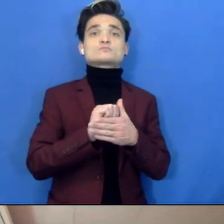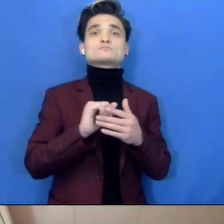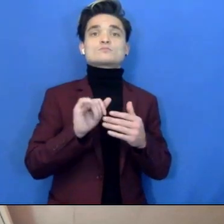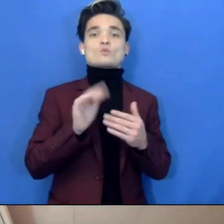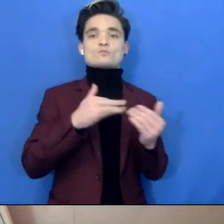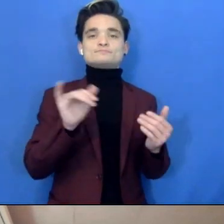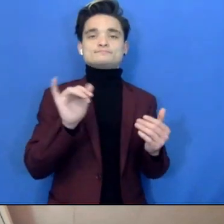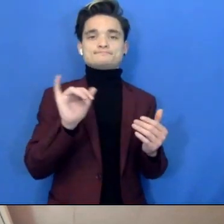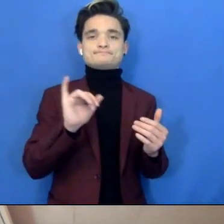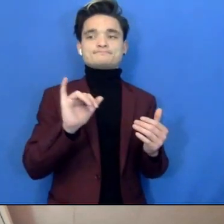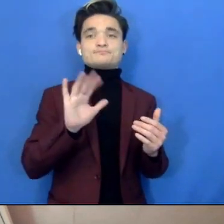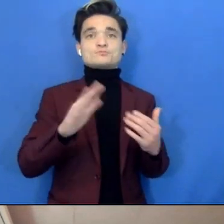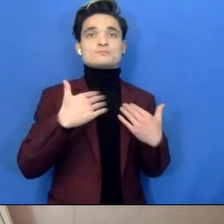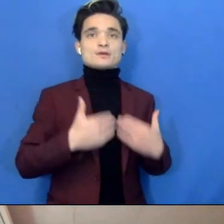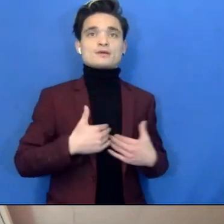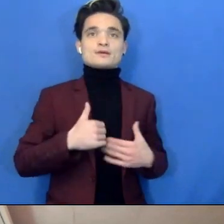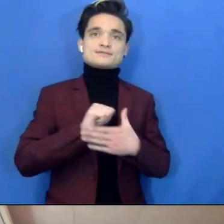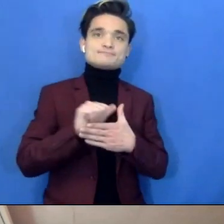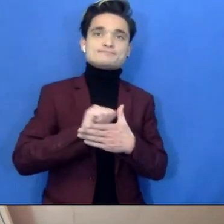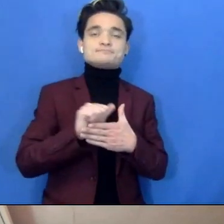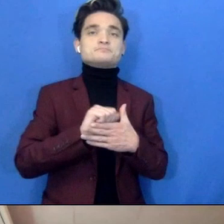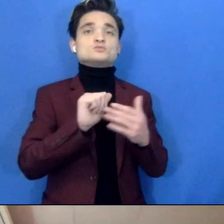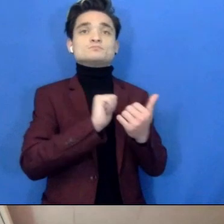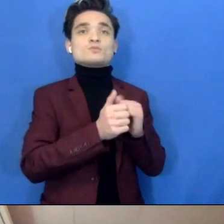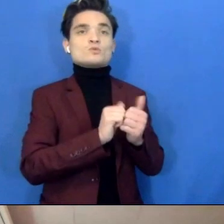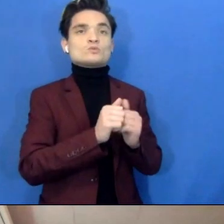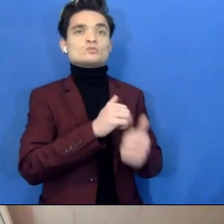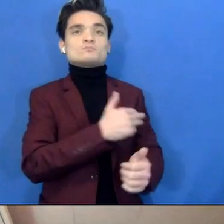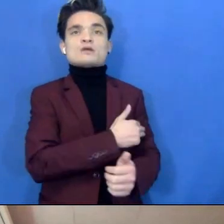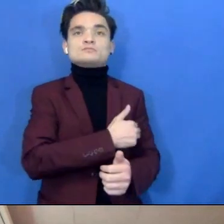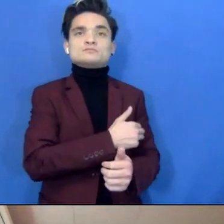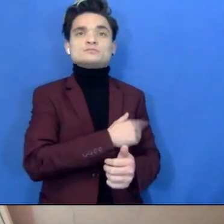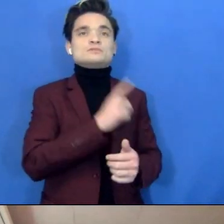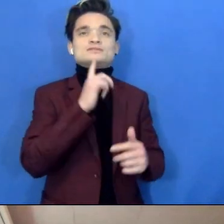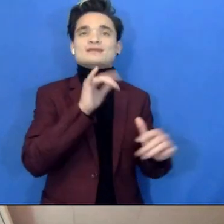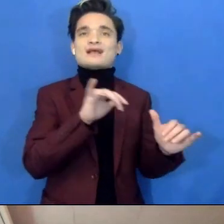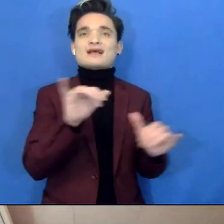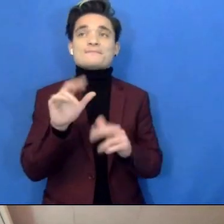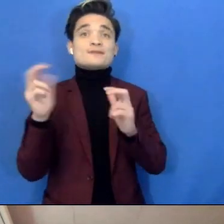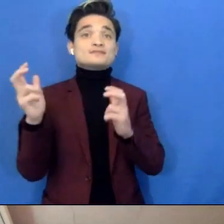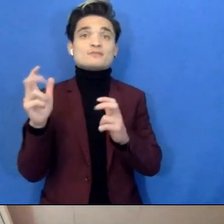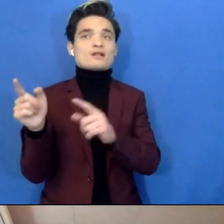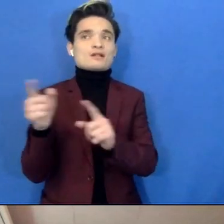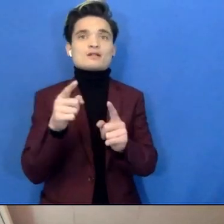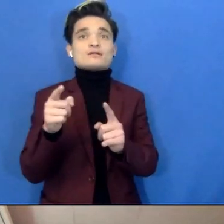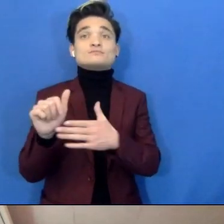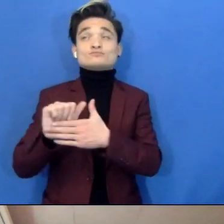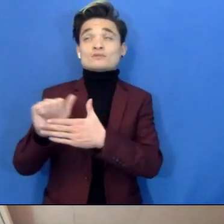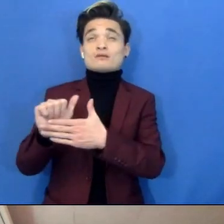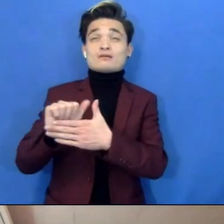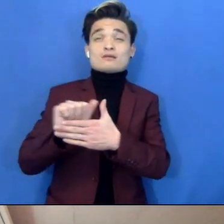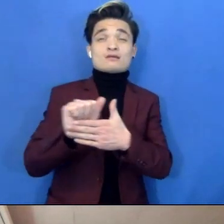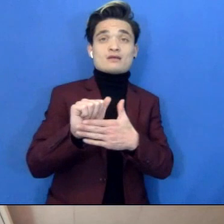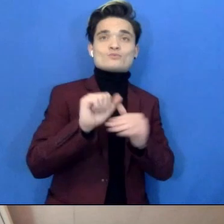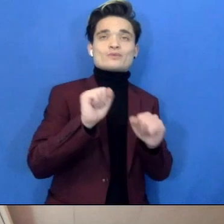in sports, you train basketball and you throw, and then when you're playing, you don't